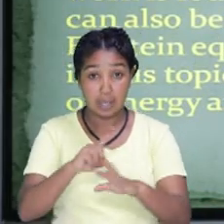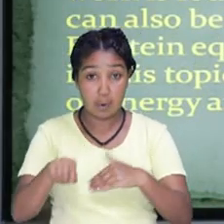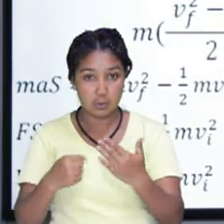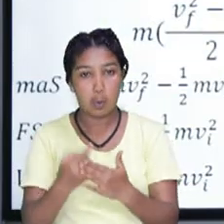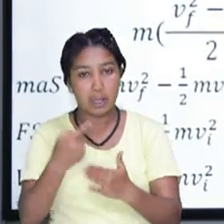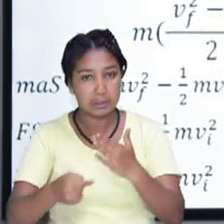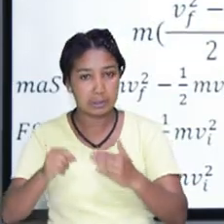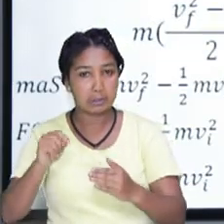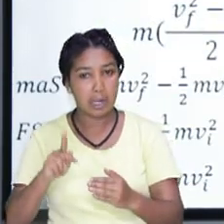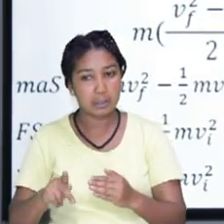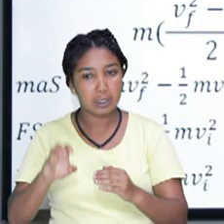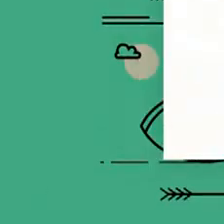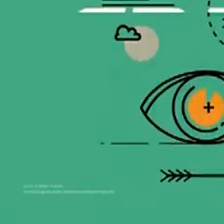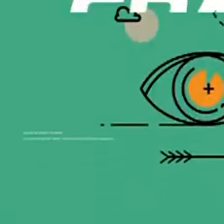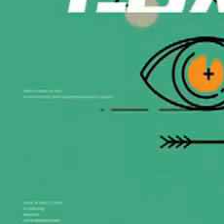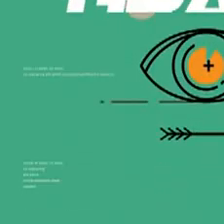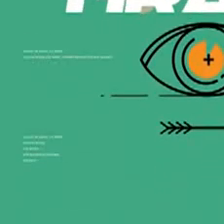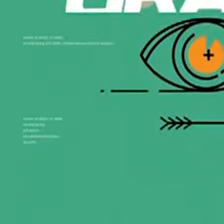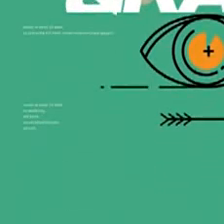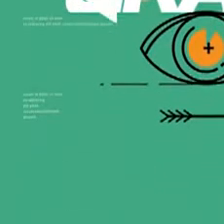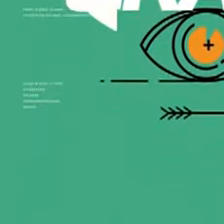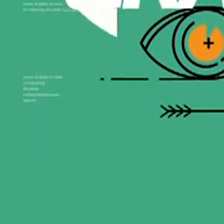and potential energy.